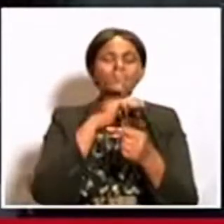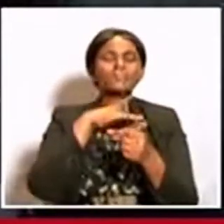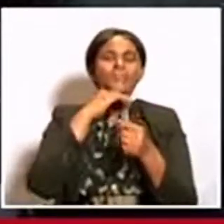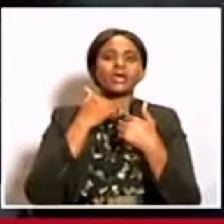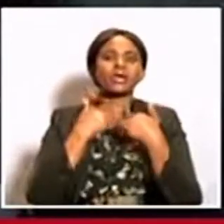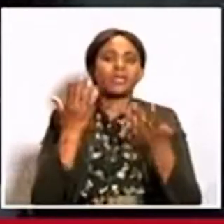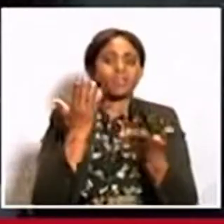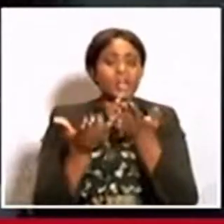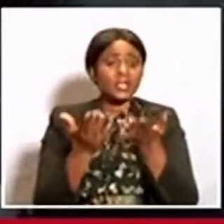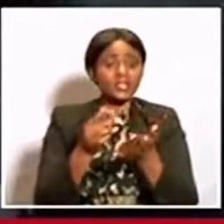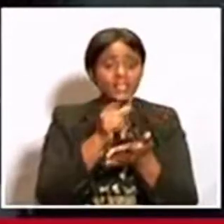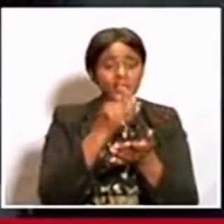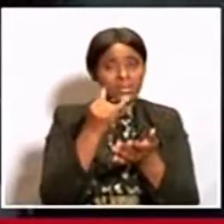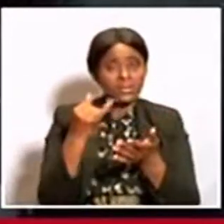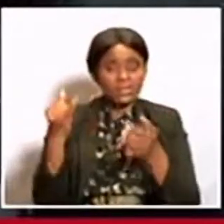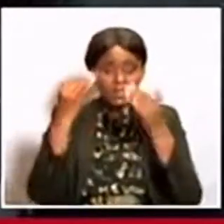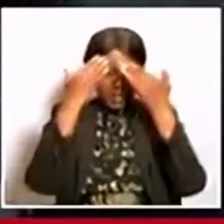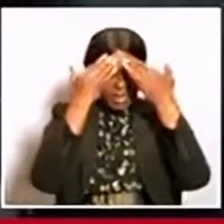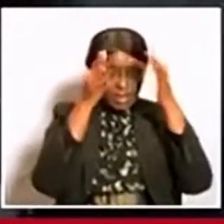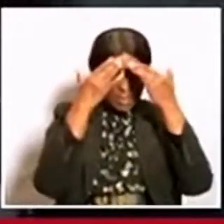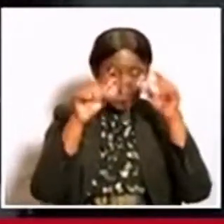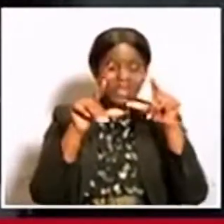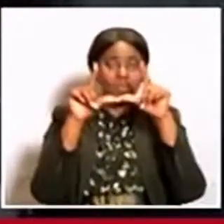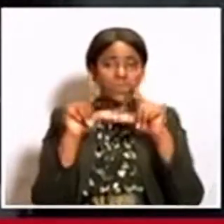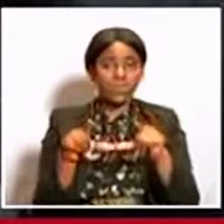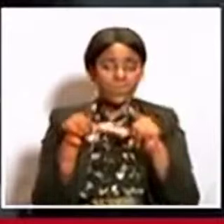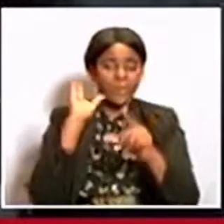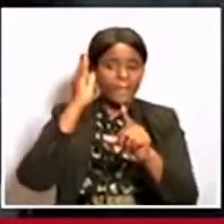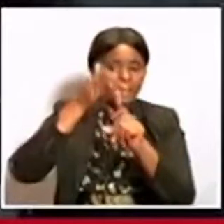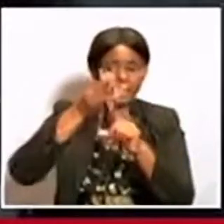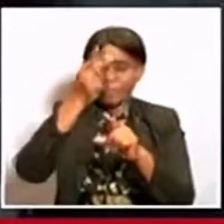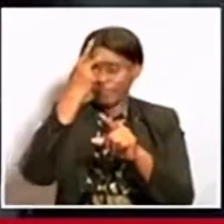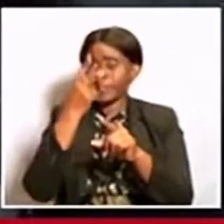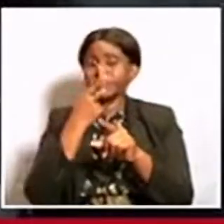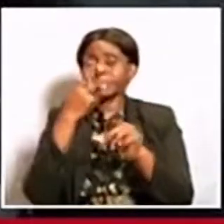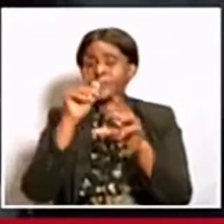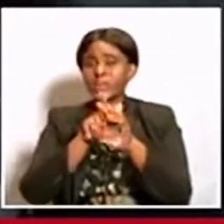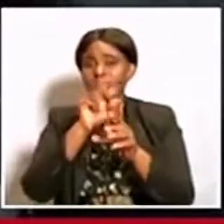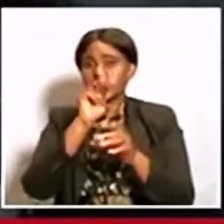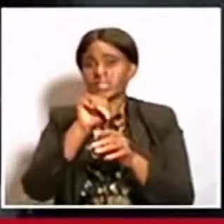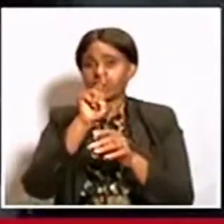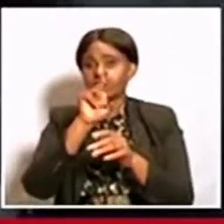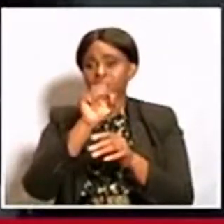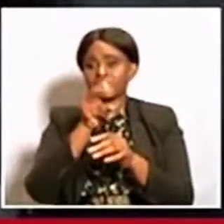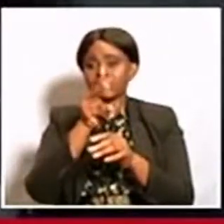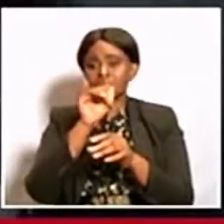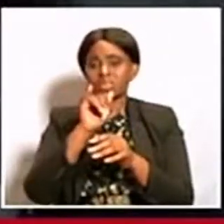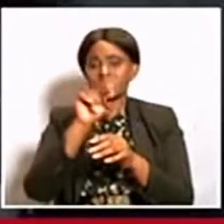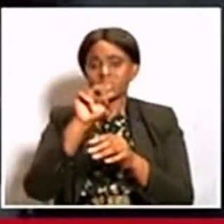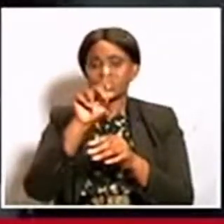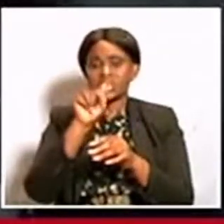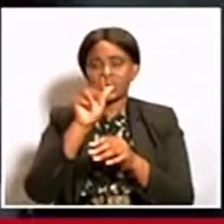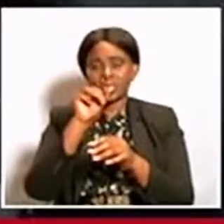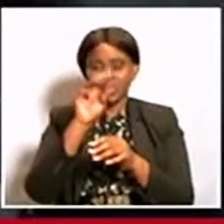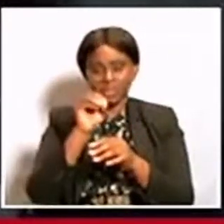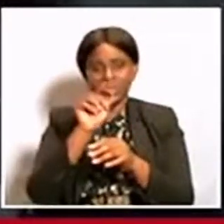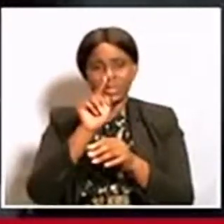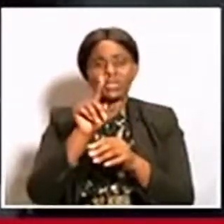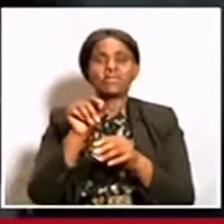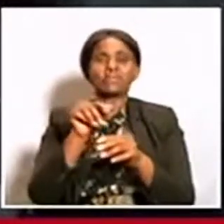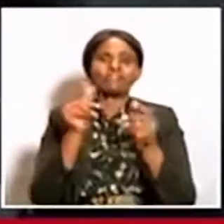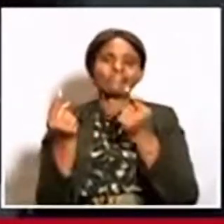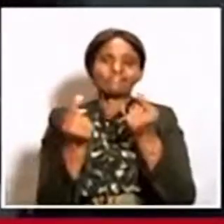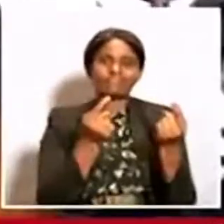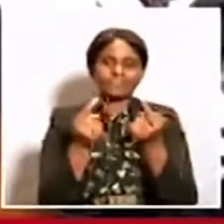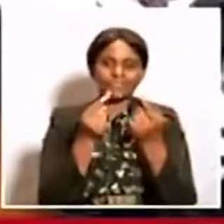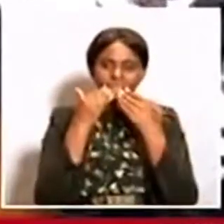However, maybe the issue of low sensitization to the parents around Mushindamo is the one that is holding water in this situation. Thank you so